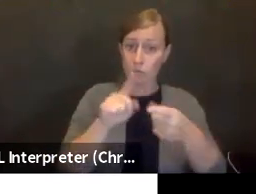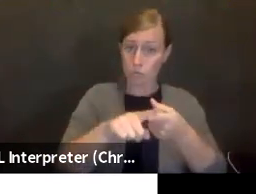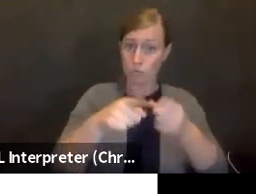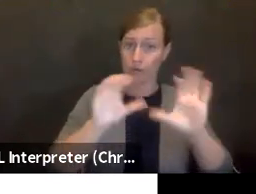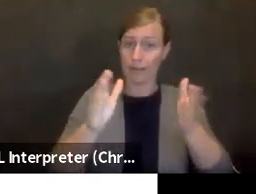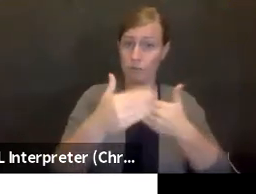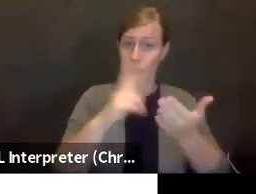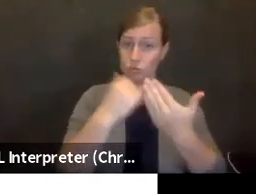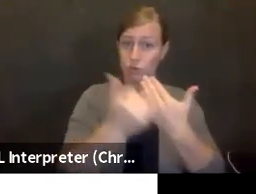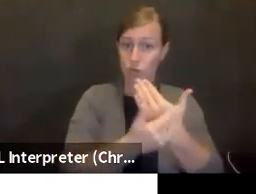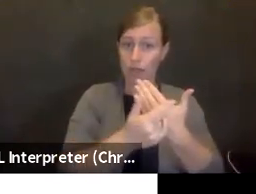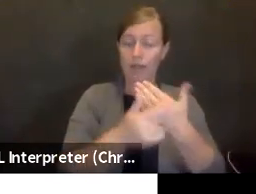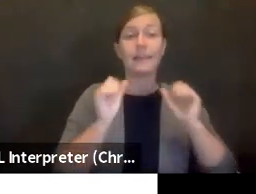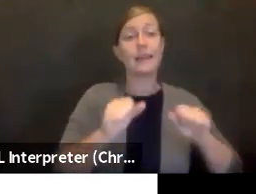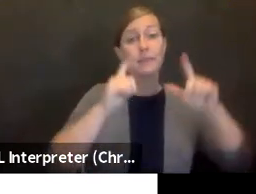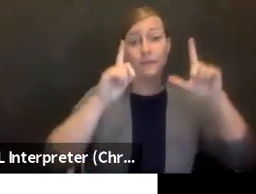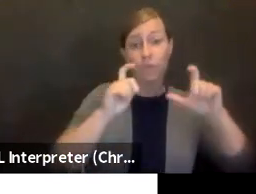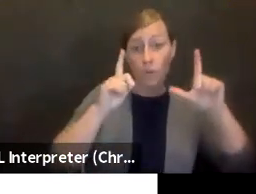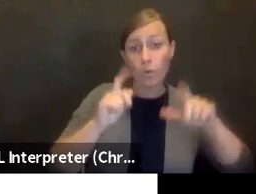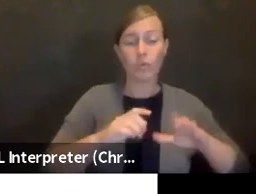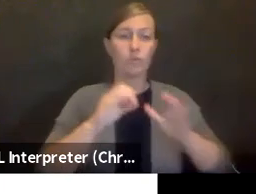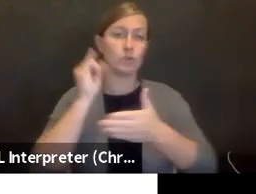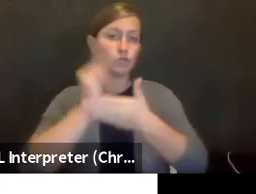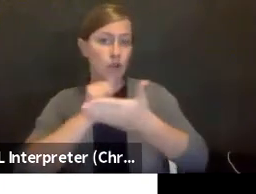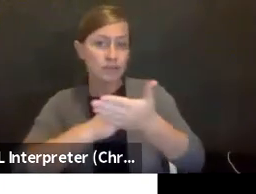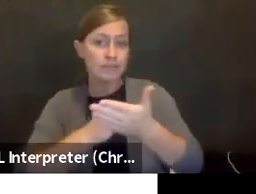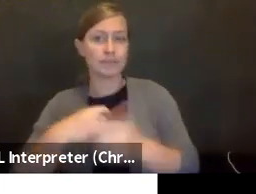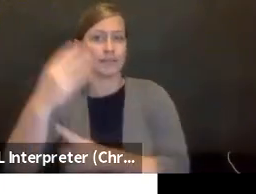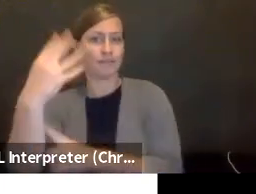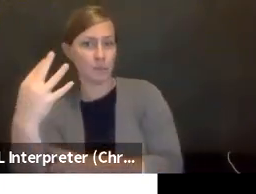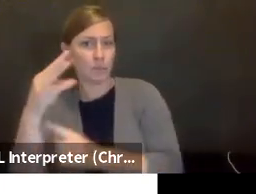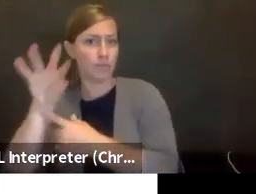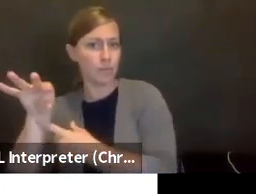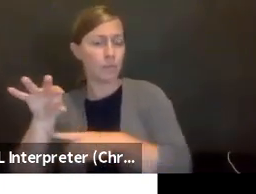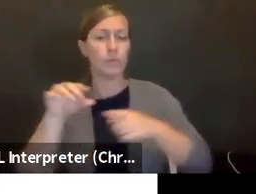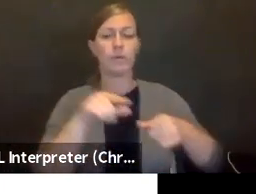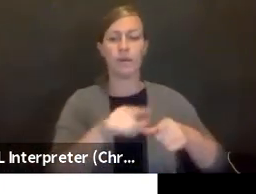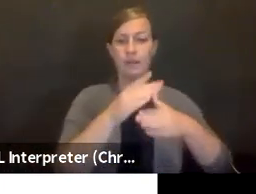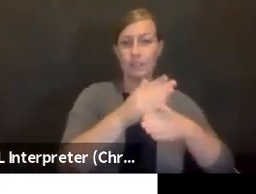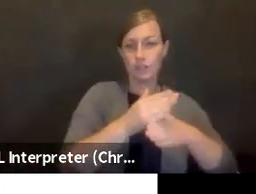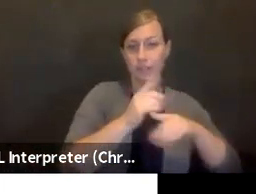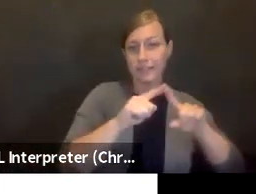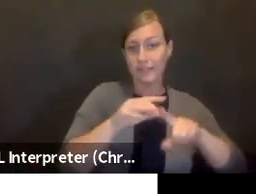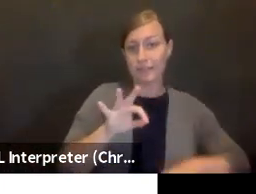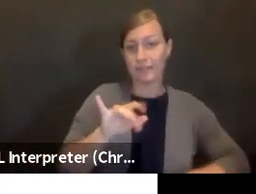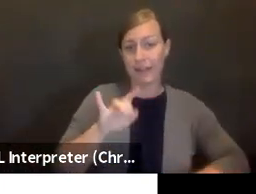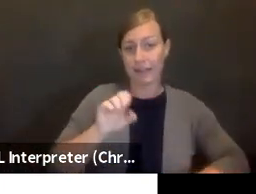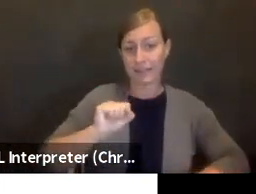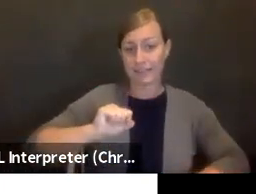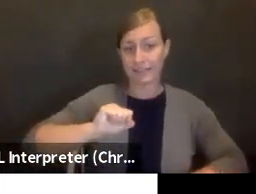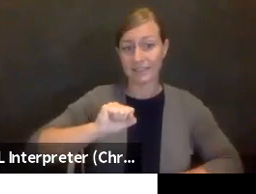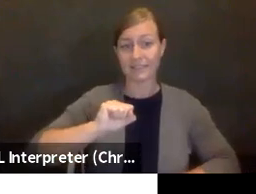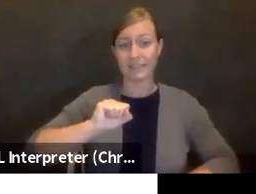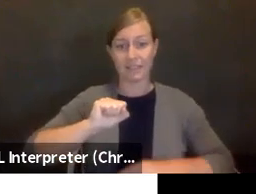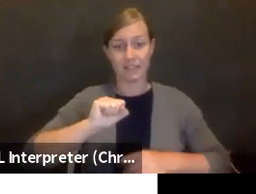photo. I can add a drawing. I can make a video. I can share files that I upload. Notice it says